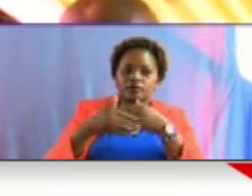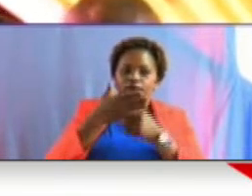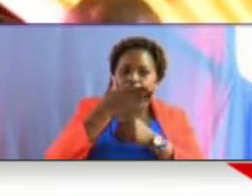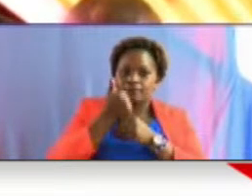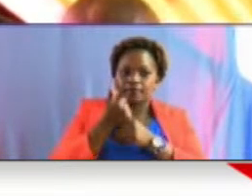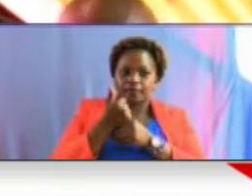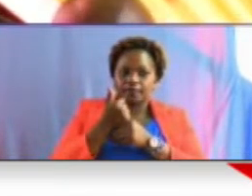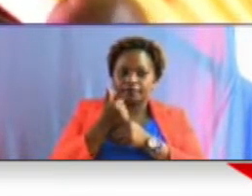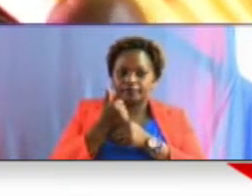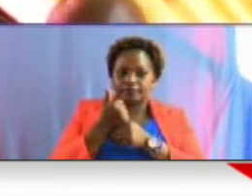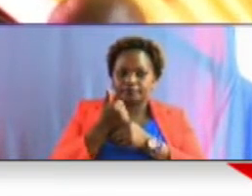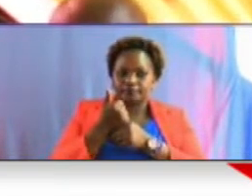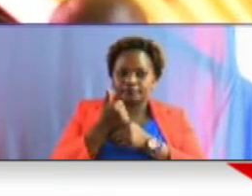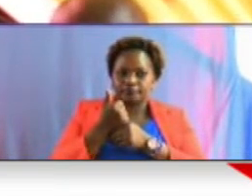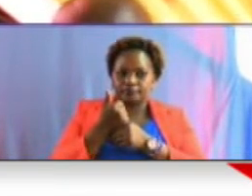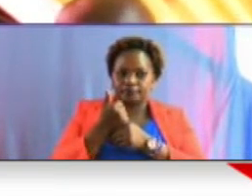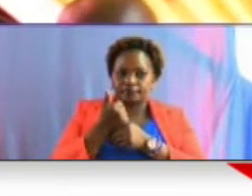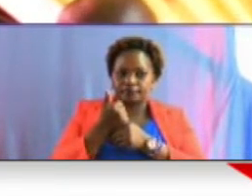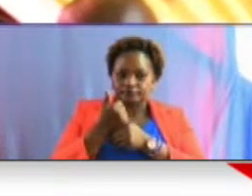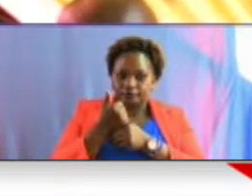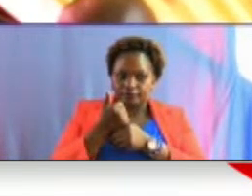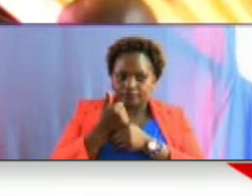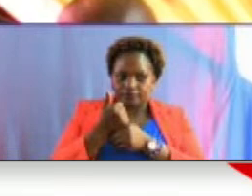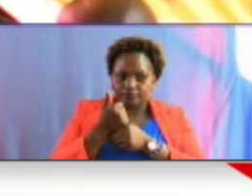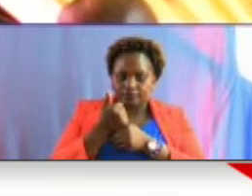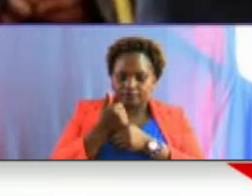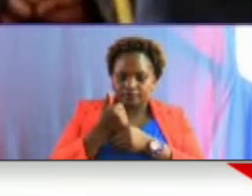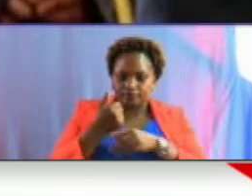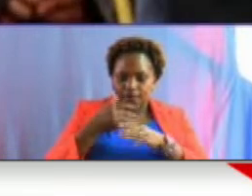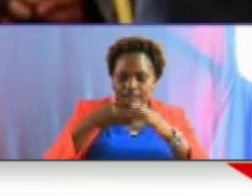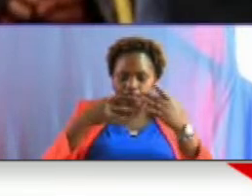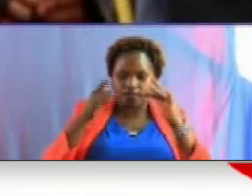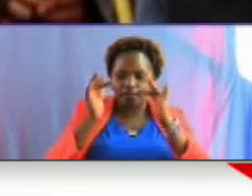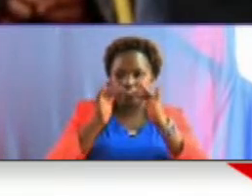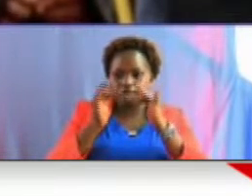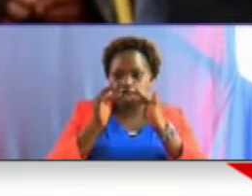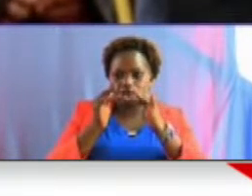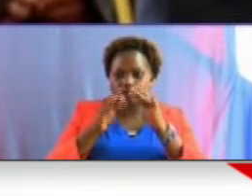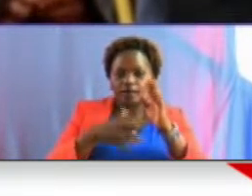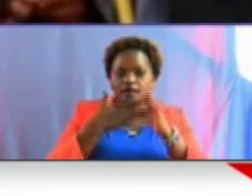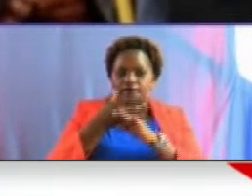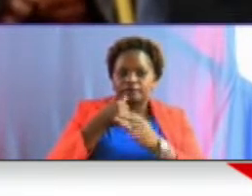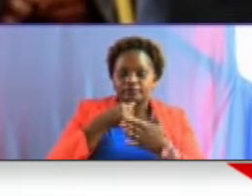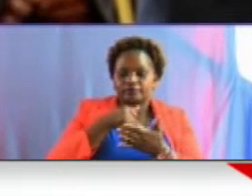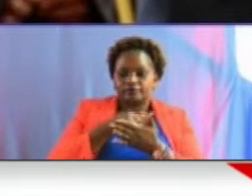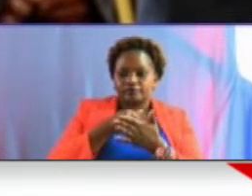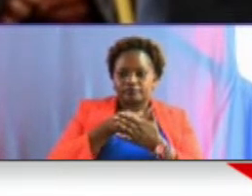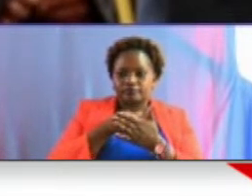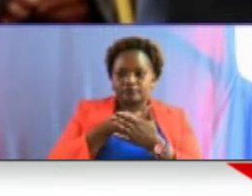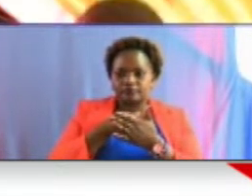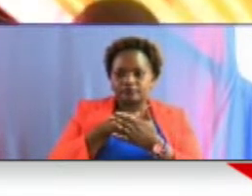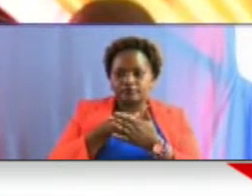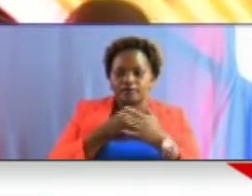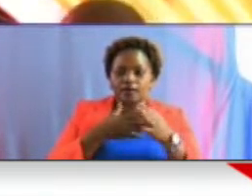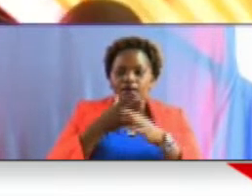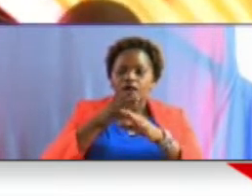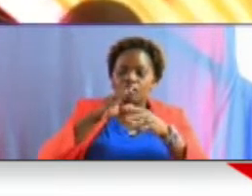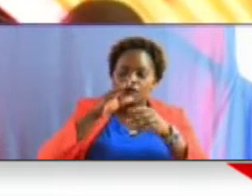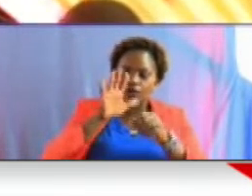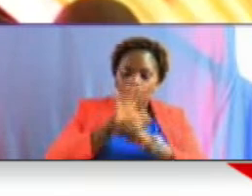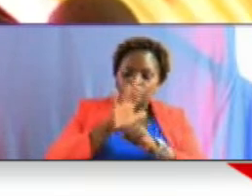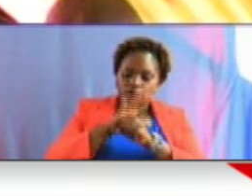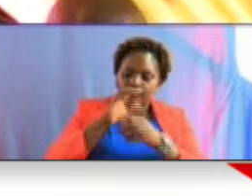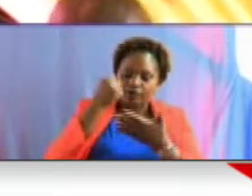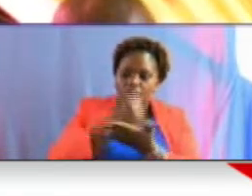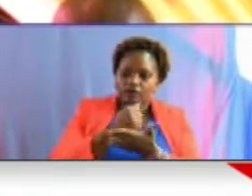cabling system, progressively increased internet bandwidth capacity, and automated most of the